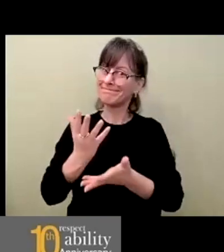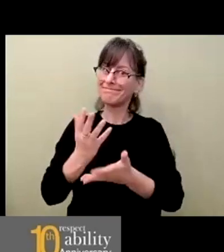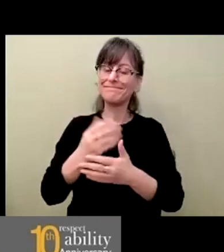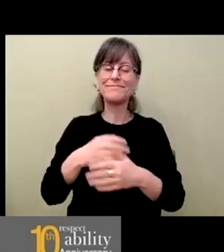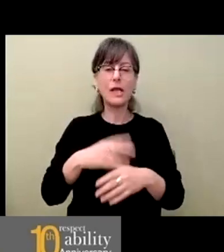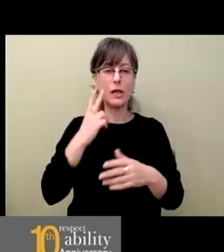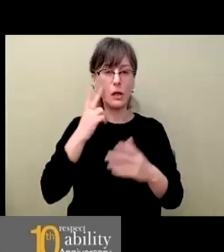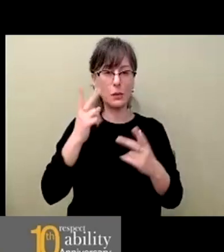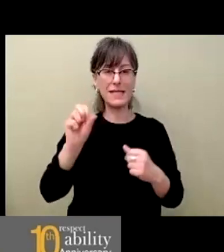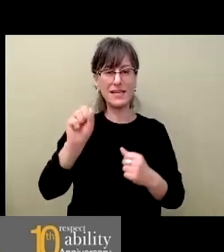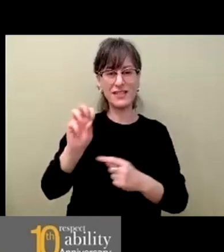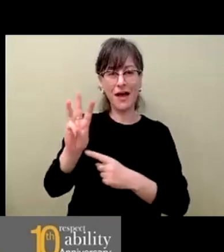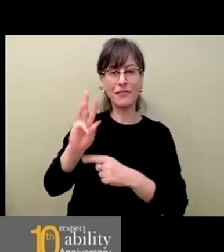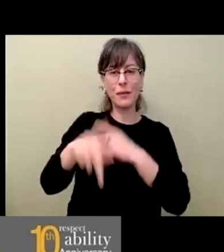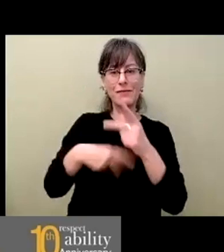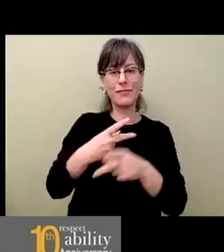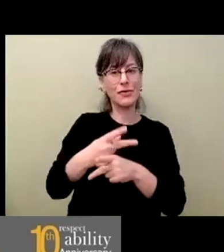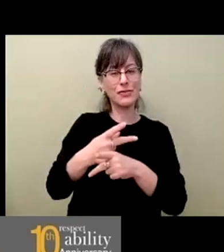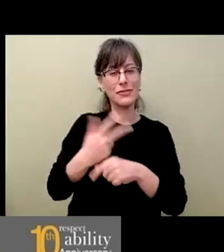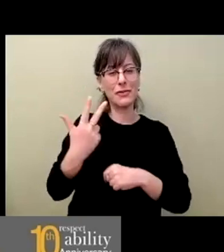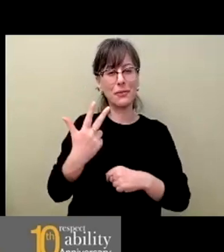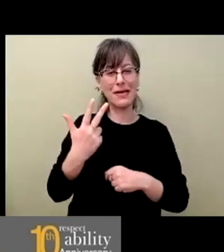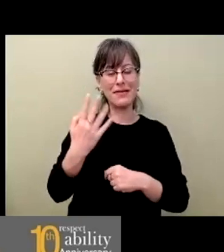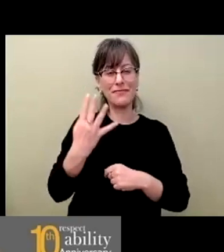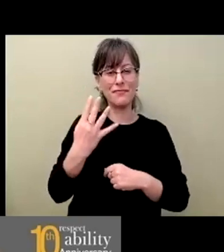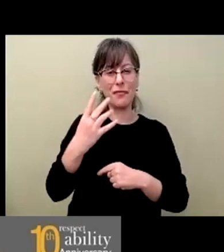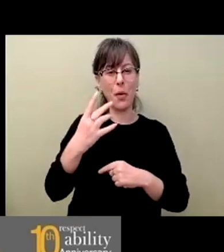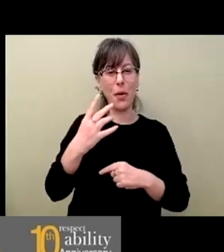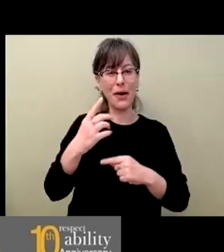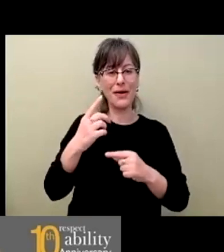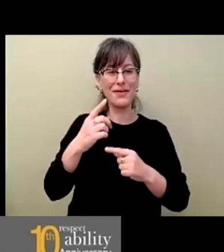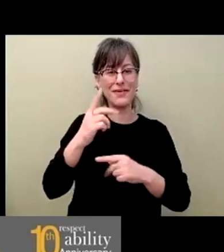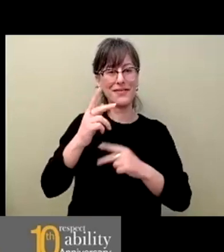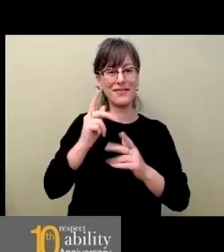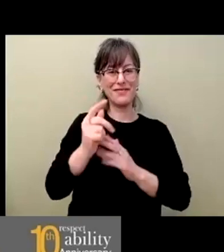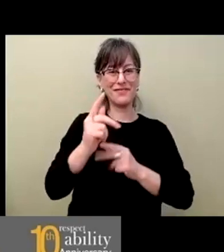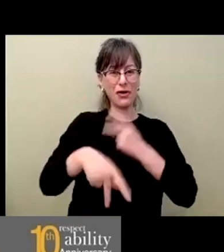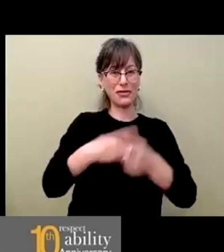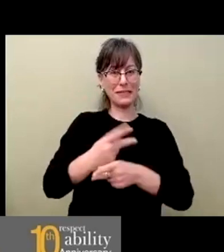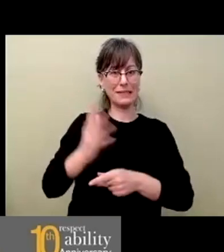the software version that's like 3 or 4 cycles back in your government job.